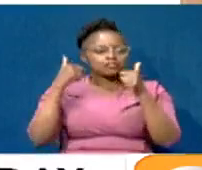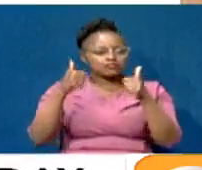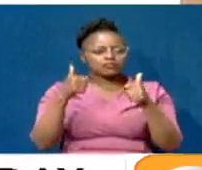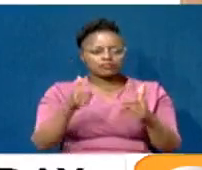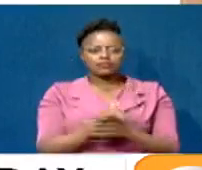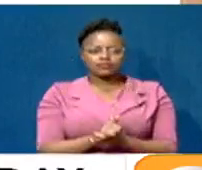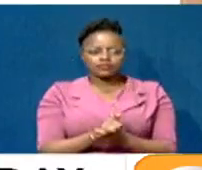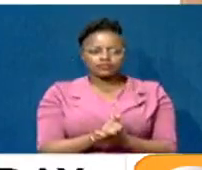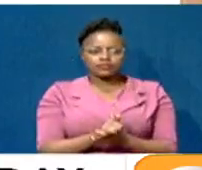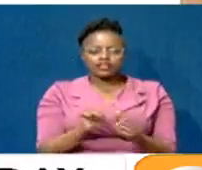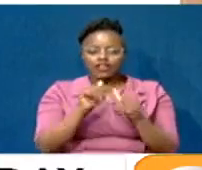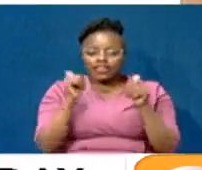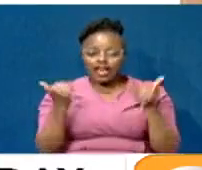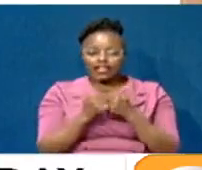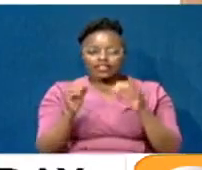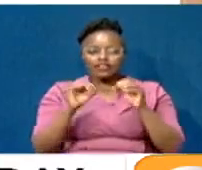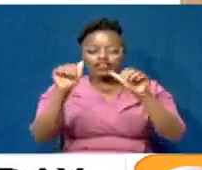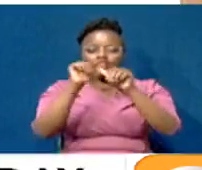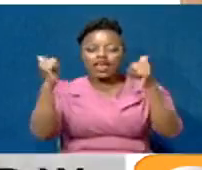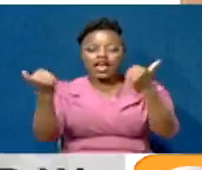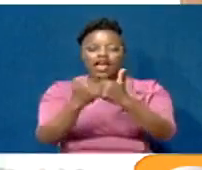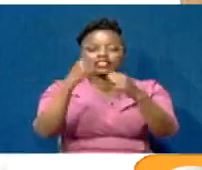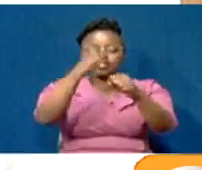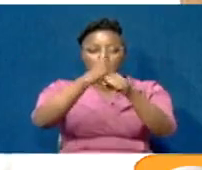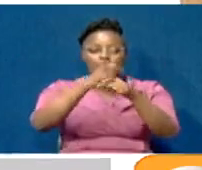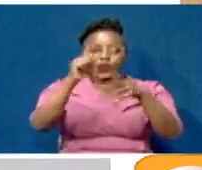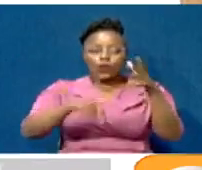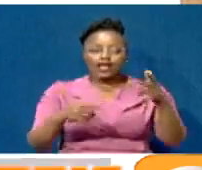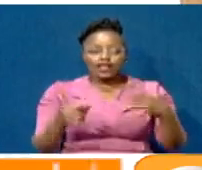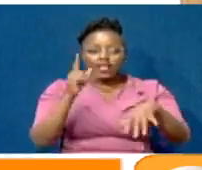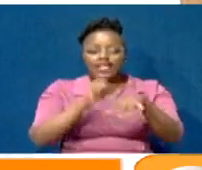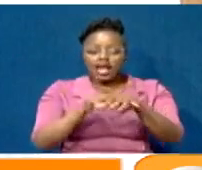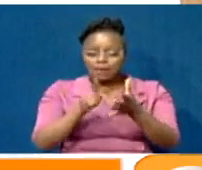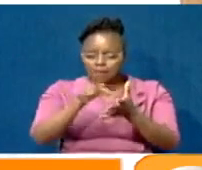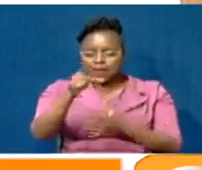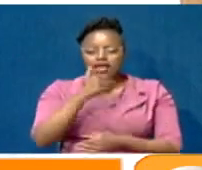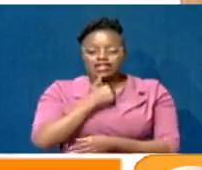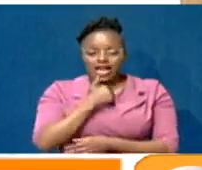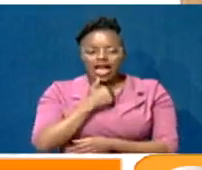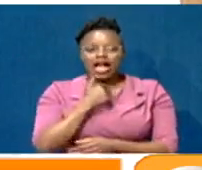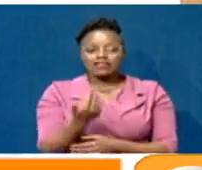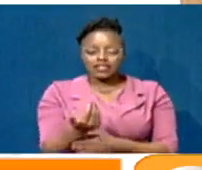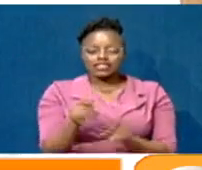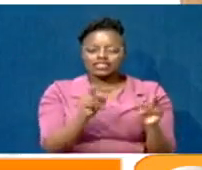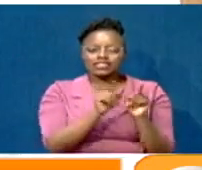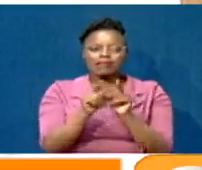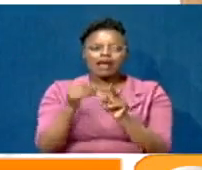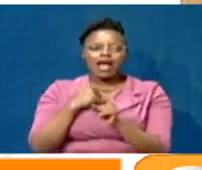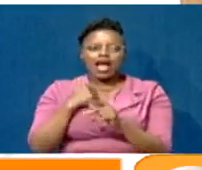It should not be agents, because what agents do, they, once they have been paid, they run